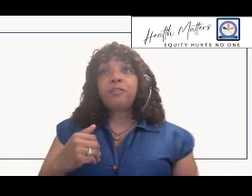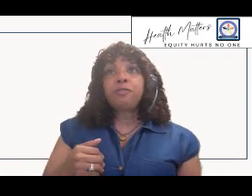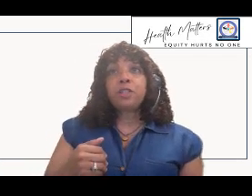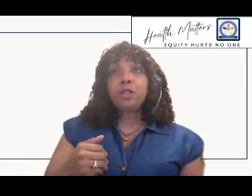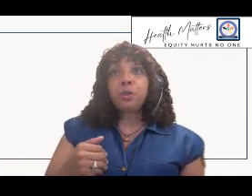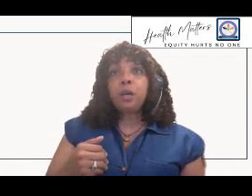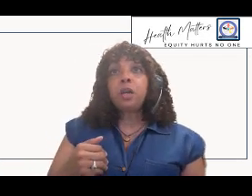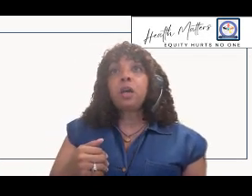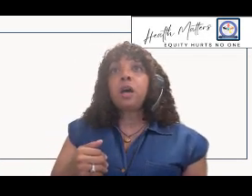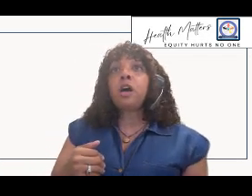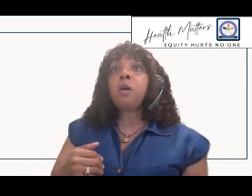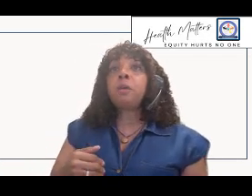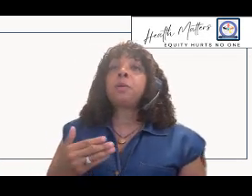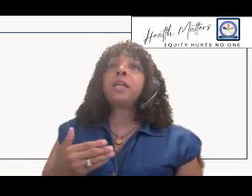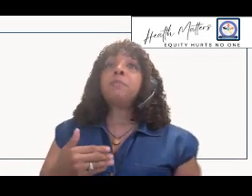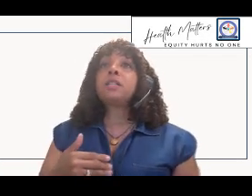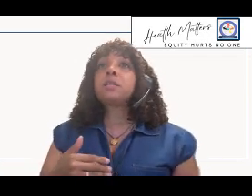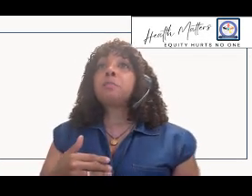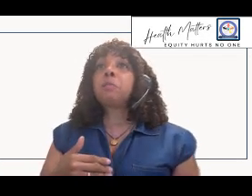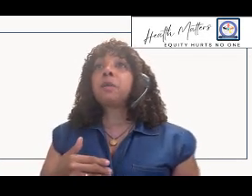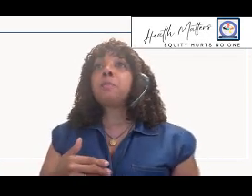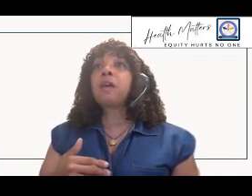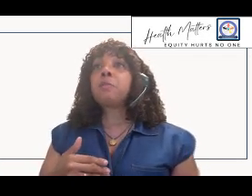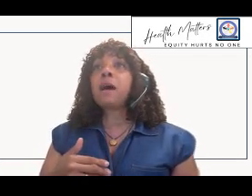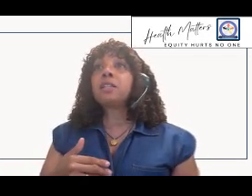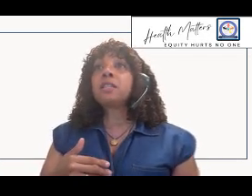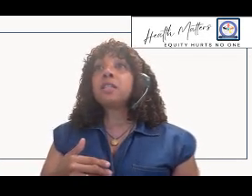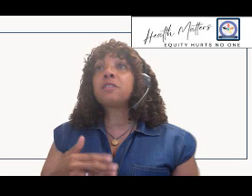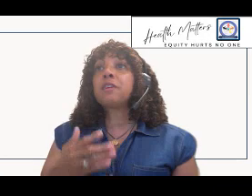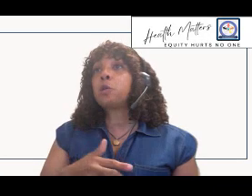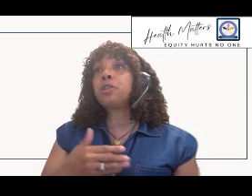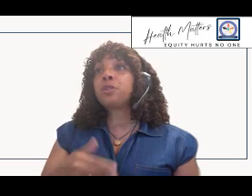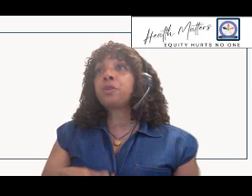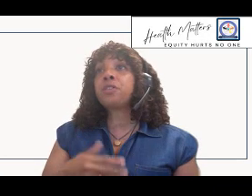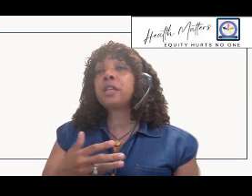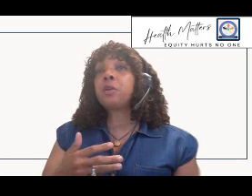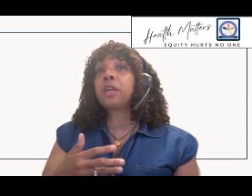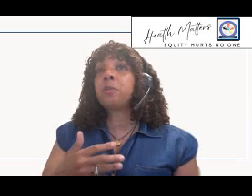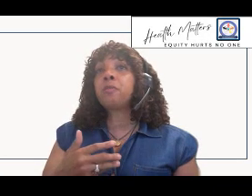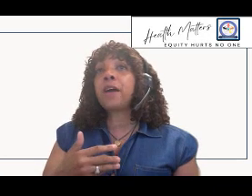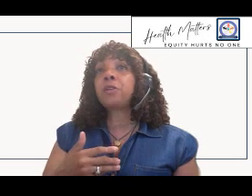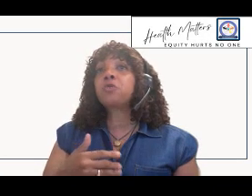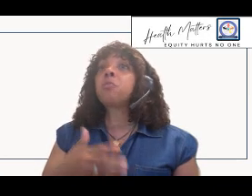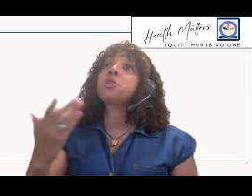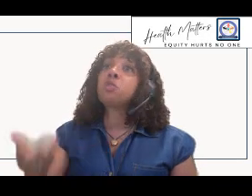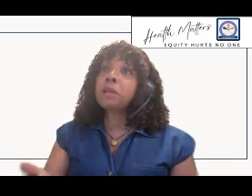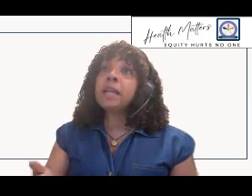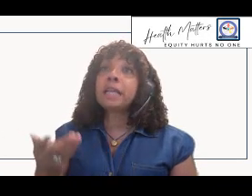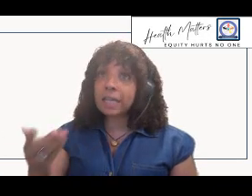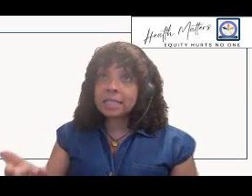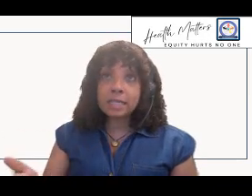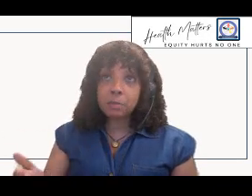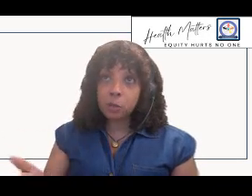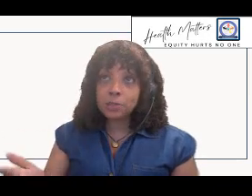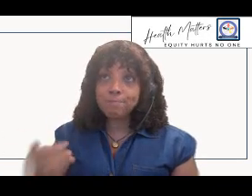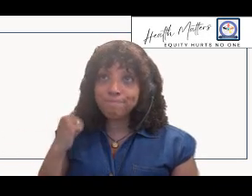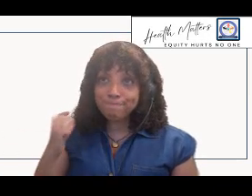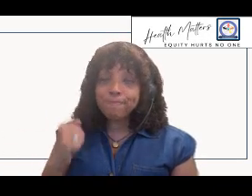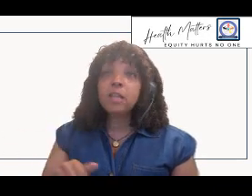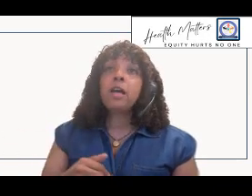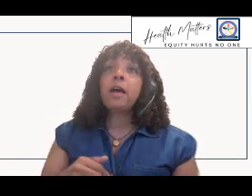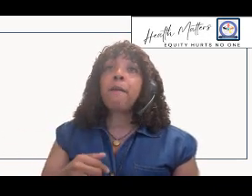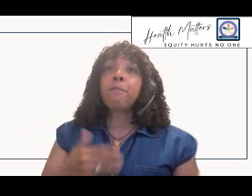SB 352, it prohibits public and private policies of health insurance and healthcare providers from discriminating against any